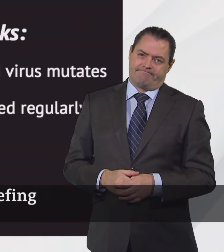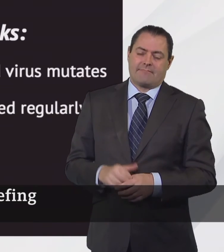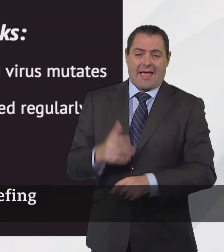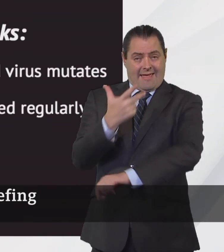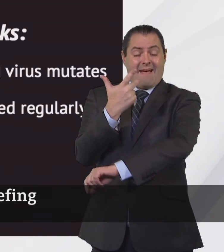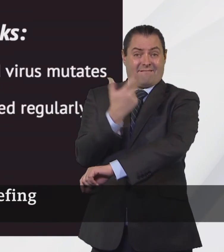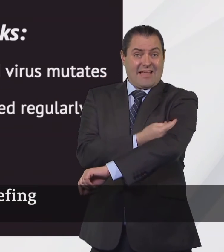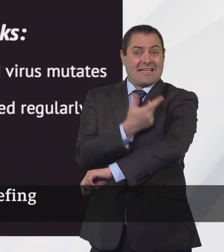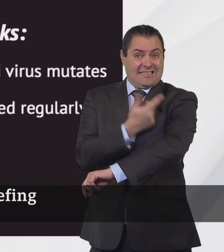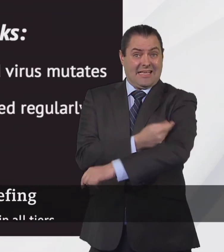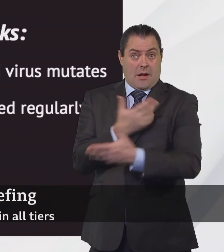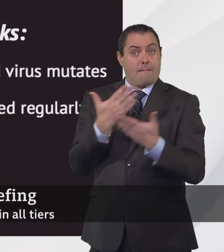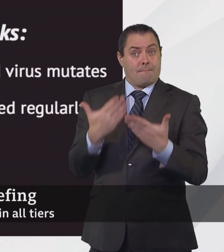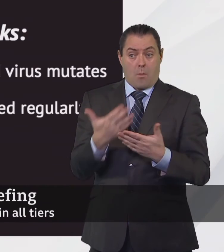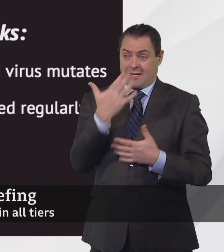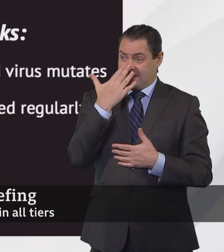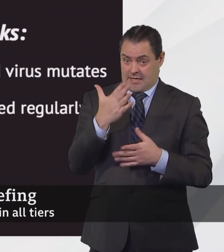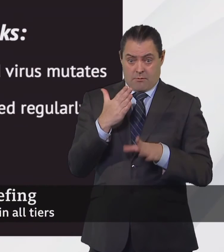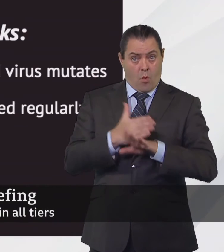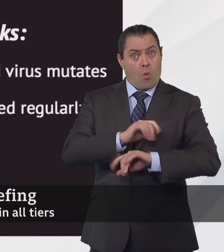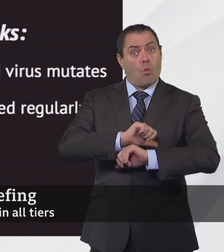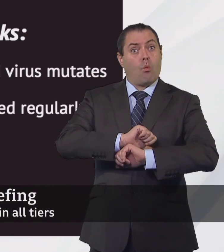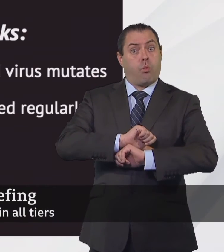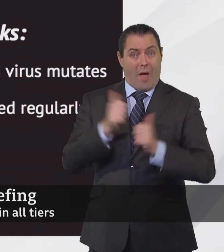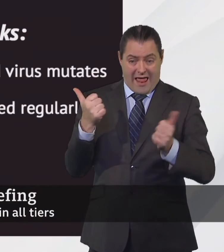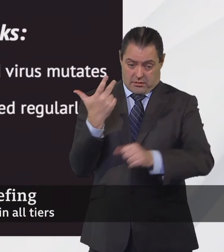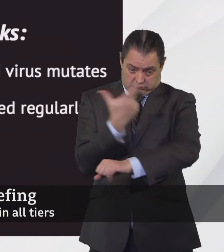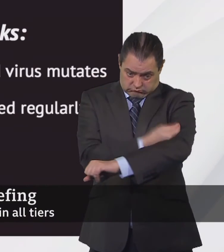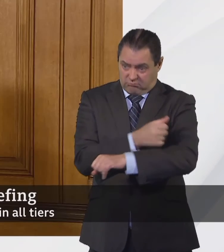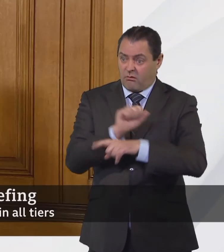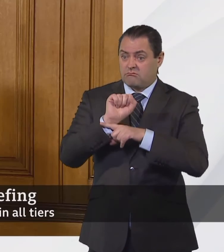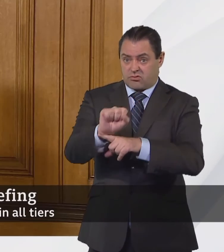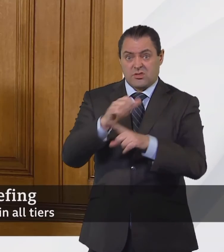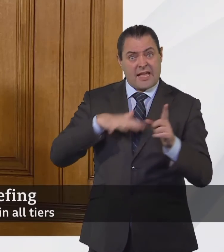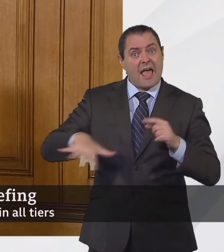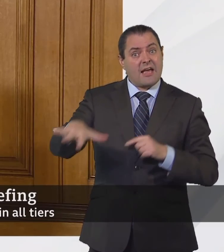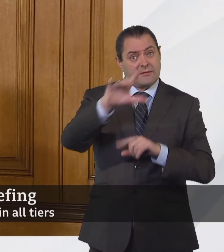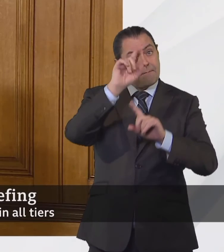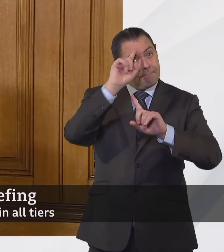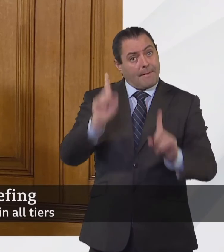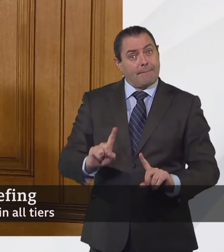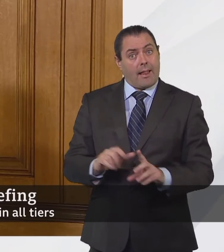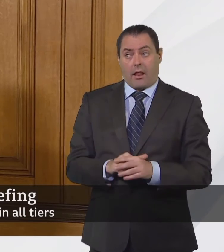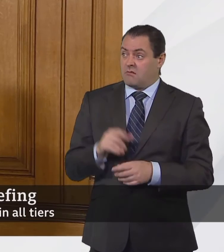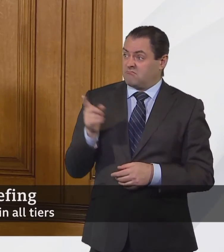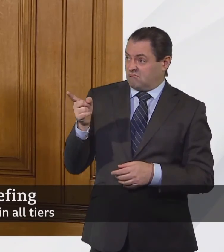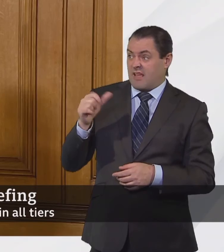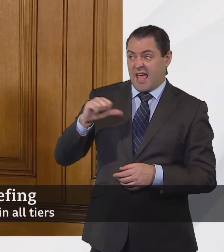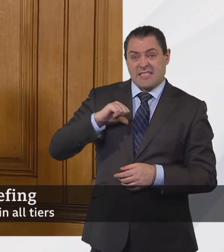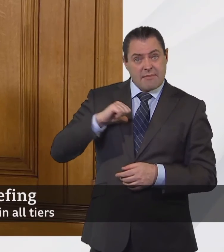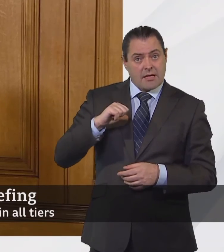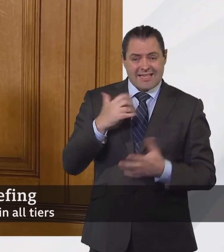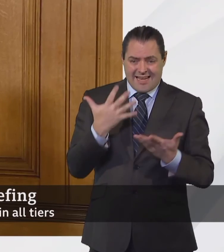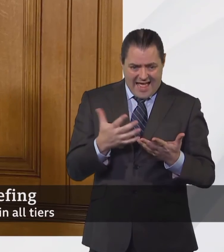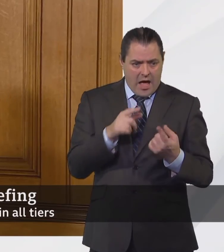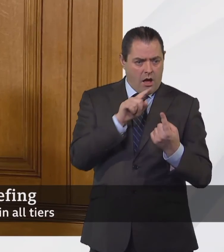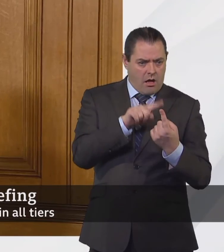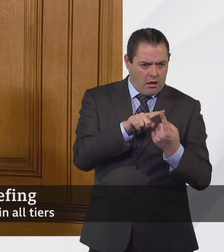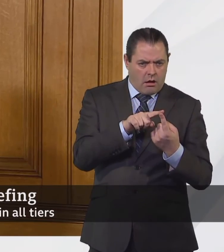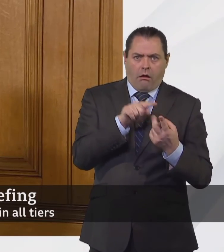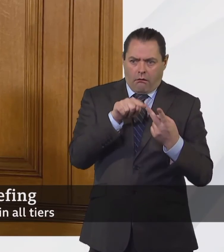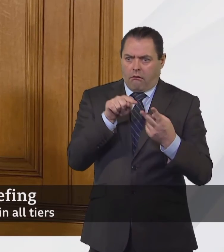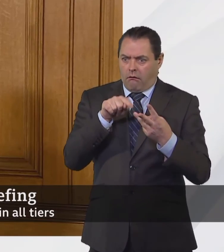really showing very good efficacy, and it tells us that we are going to end up with lots of vaccine options, I think, across the world,